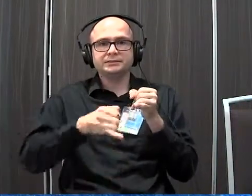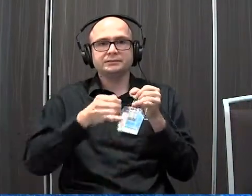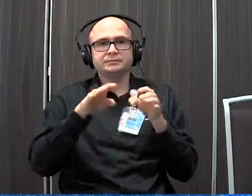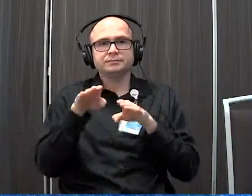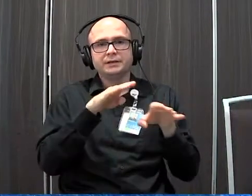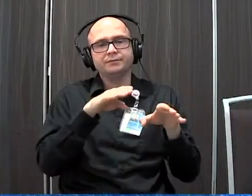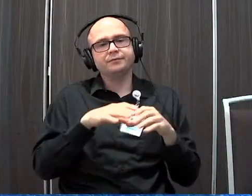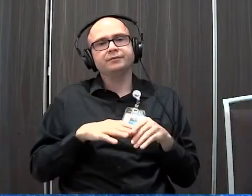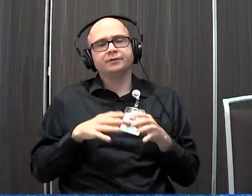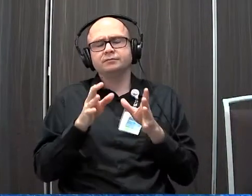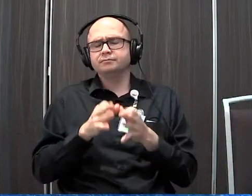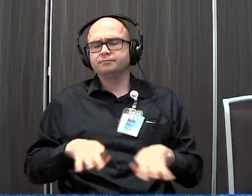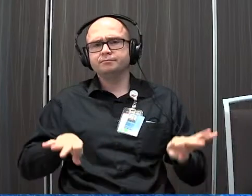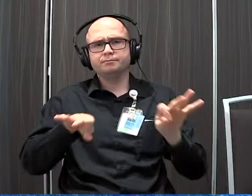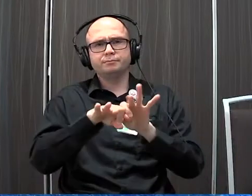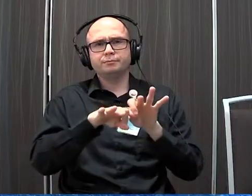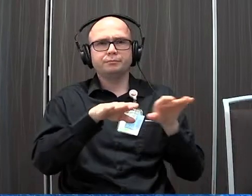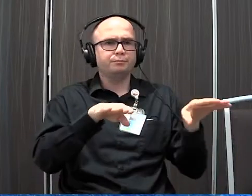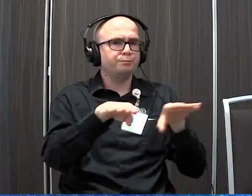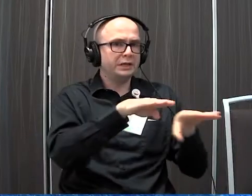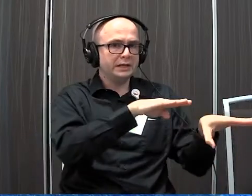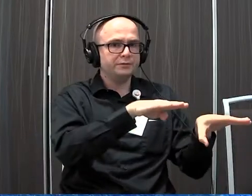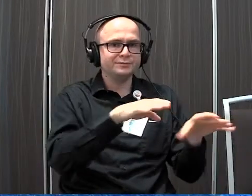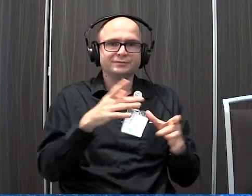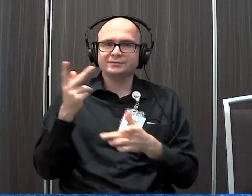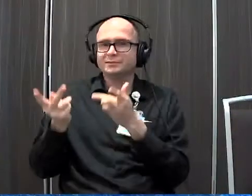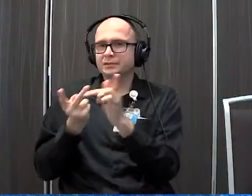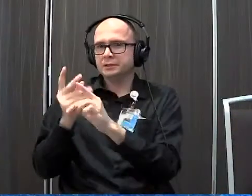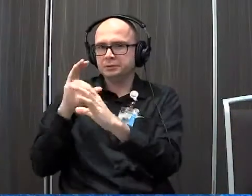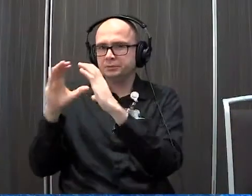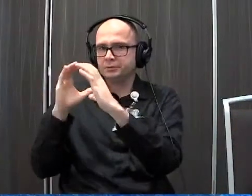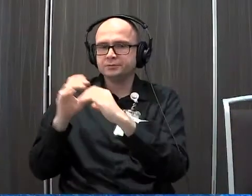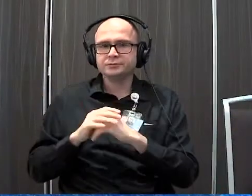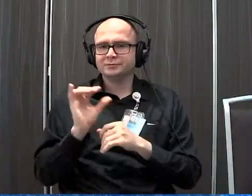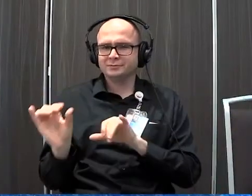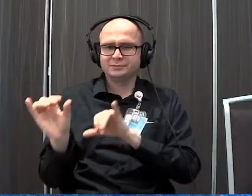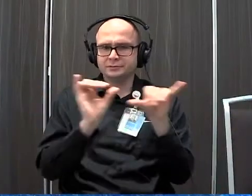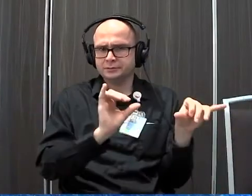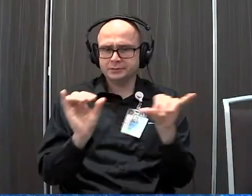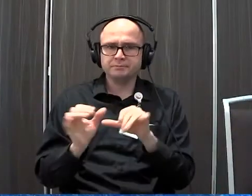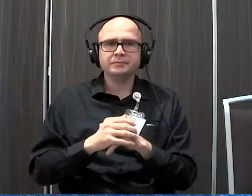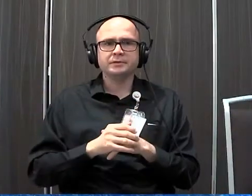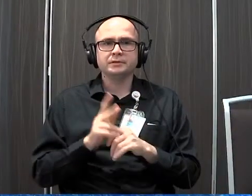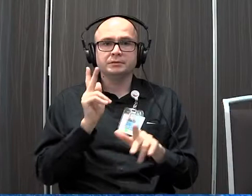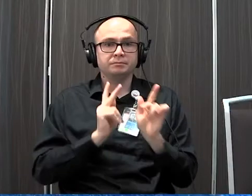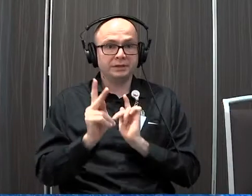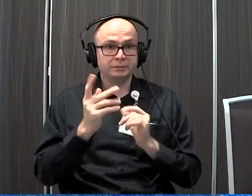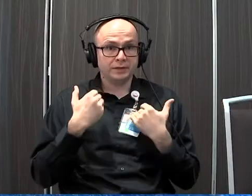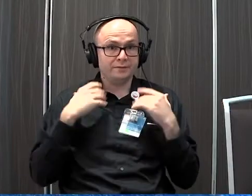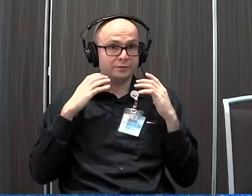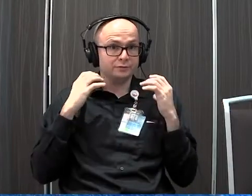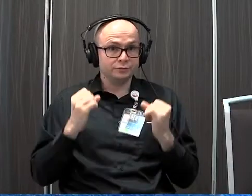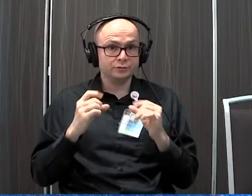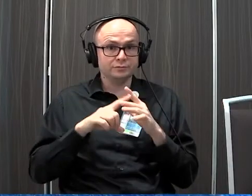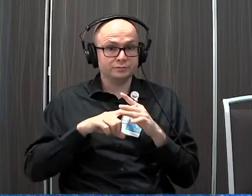so important to consider behavior as a form of communication. A lot of times, this is where individuals with charge begin